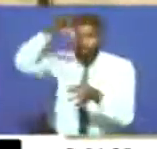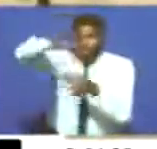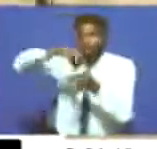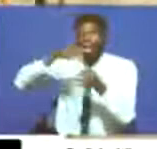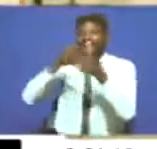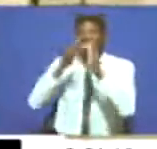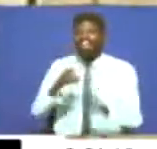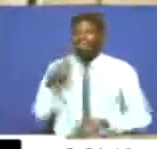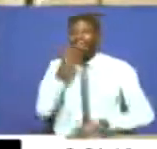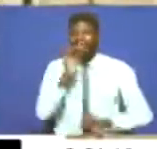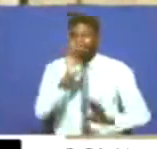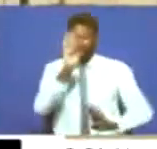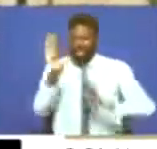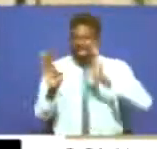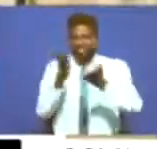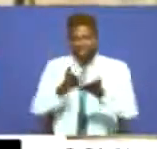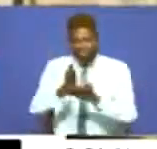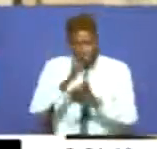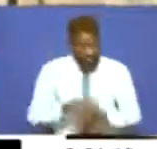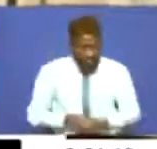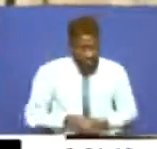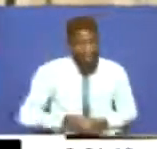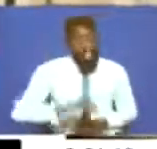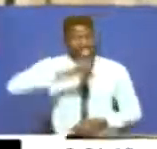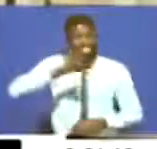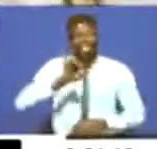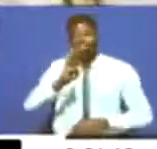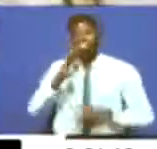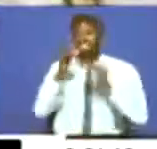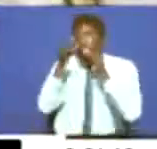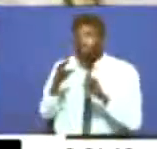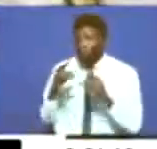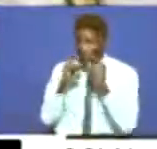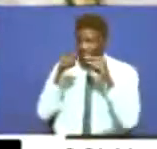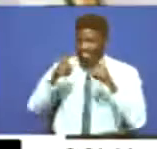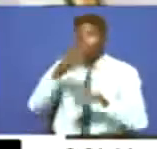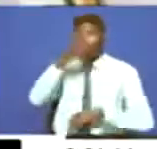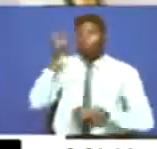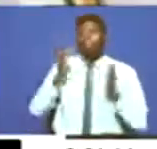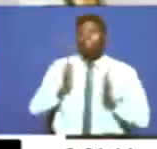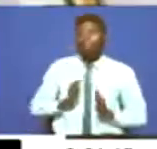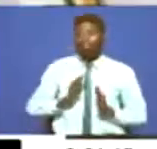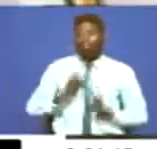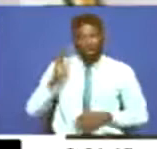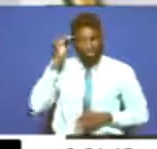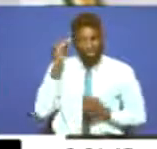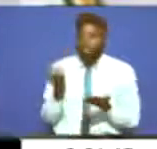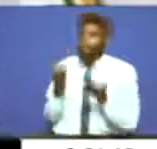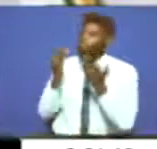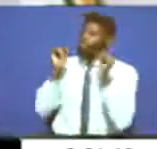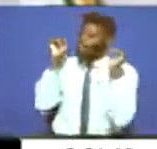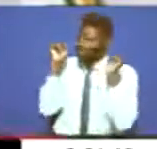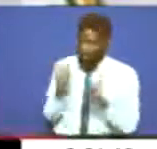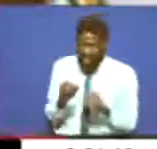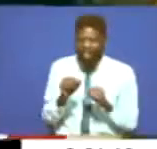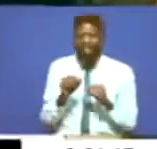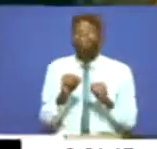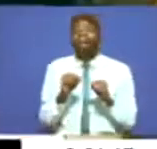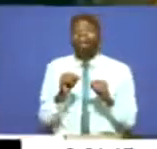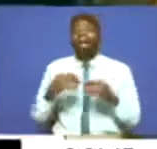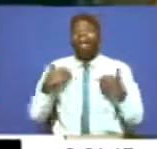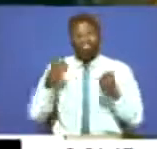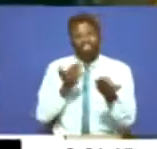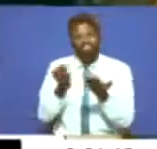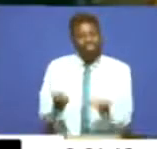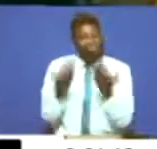placed himself as the better option, saying he would enhance education, improve health services, and fight corruption.